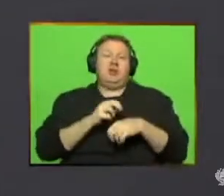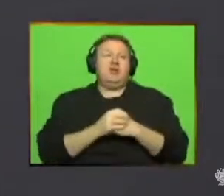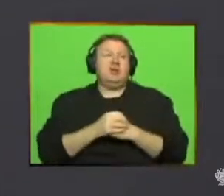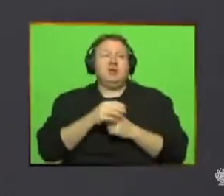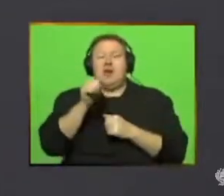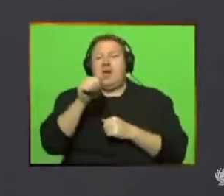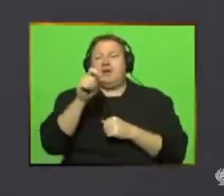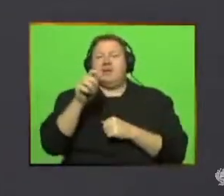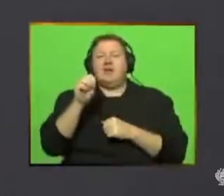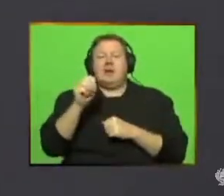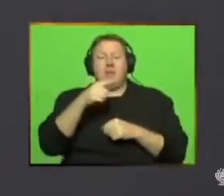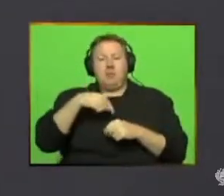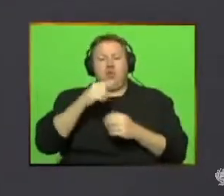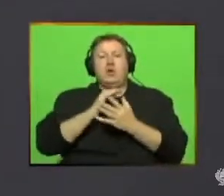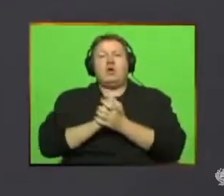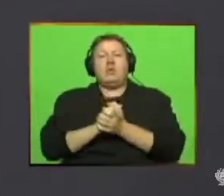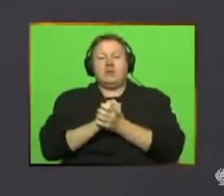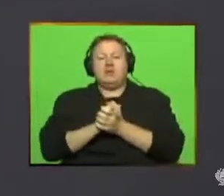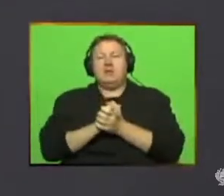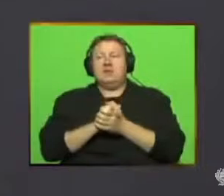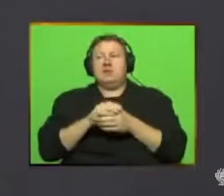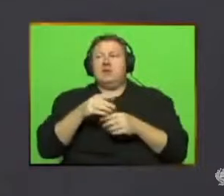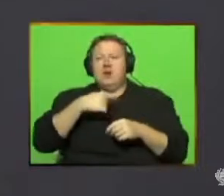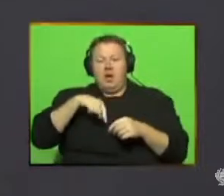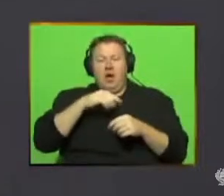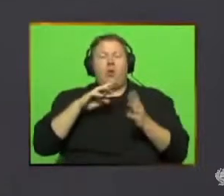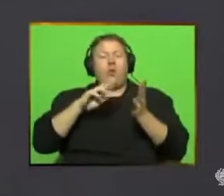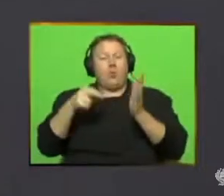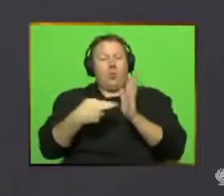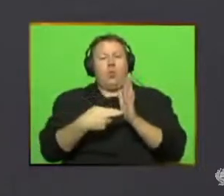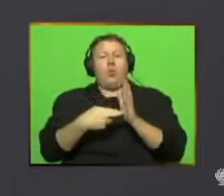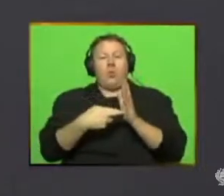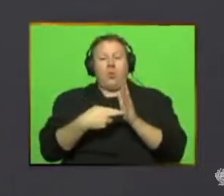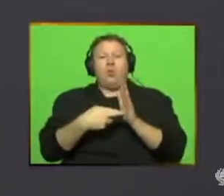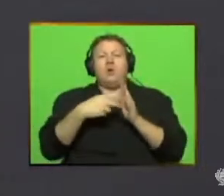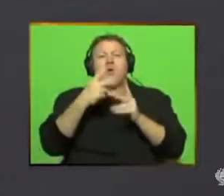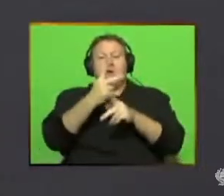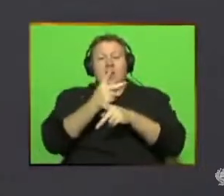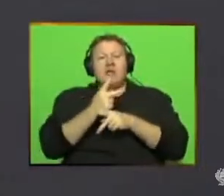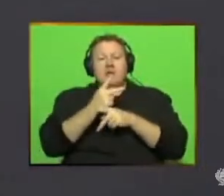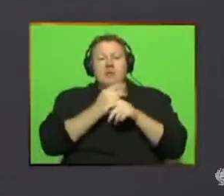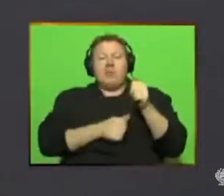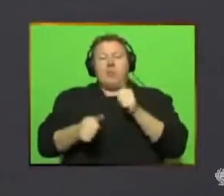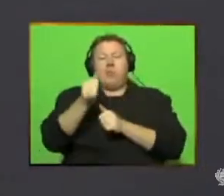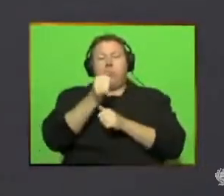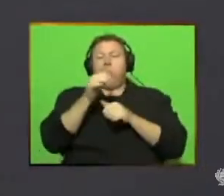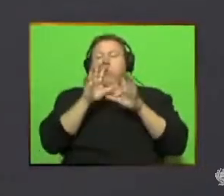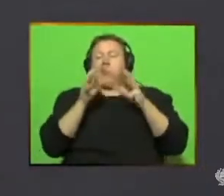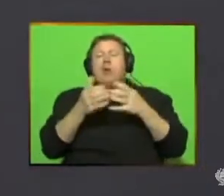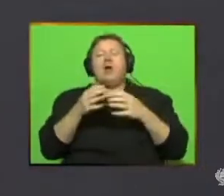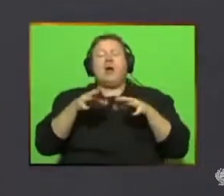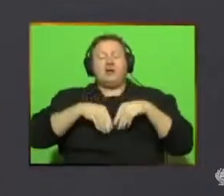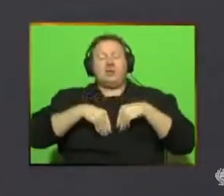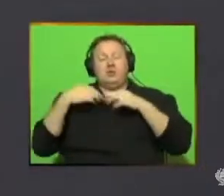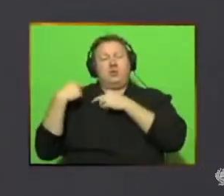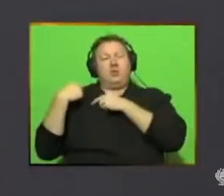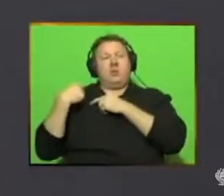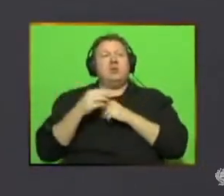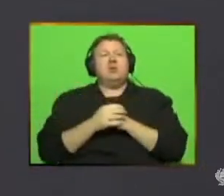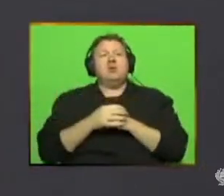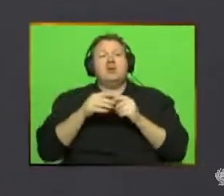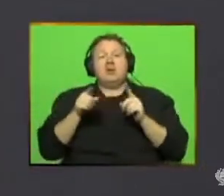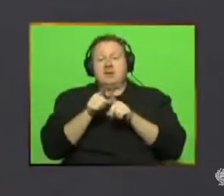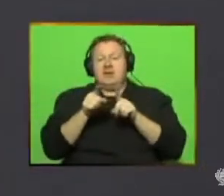the ATM that we'll continue playing our role in holding the executive accountable. And most importantly, we'll